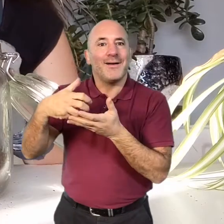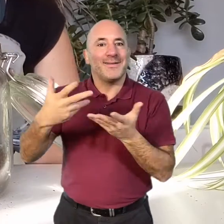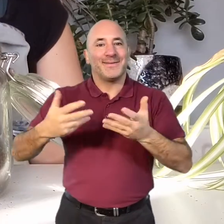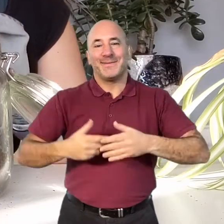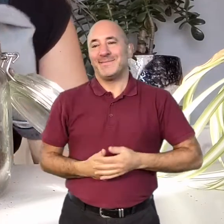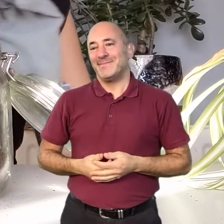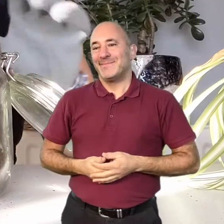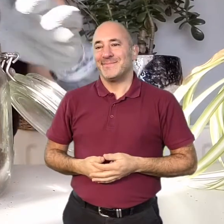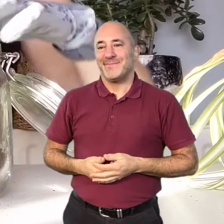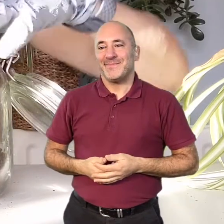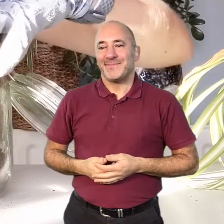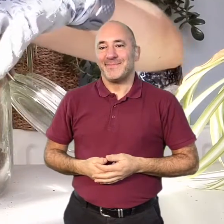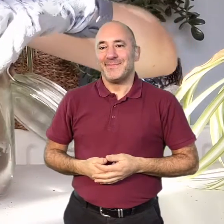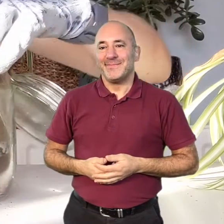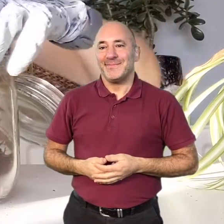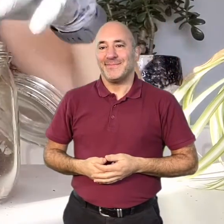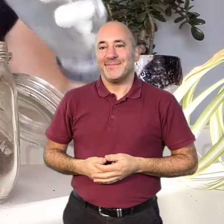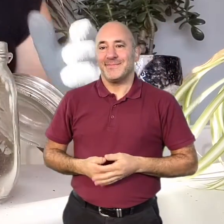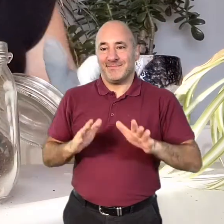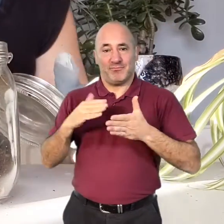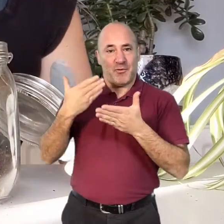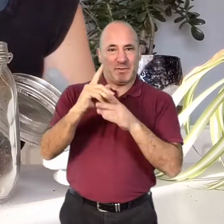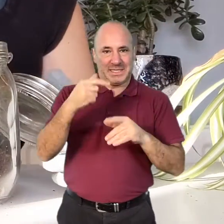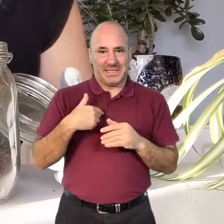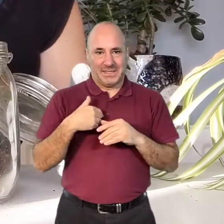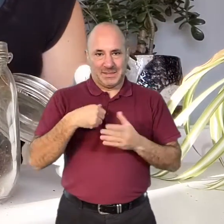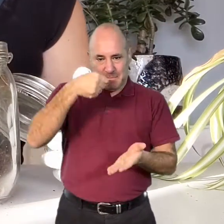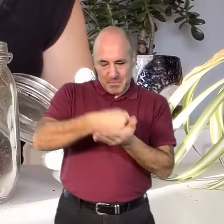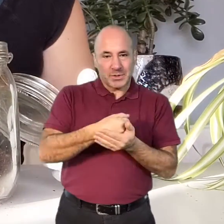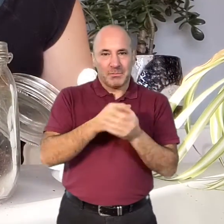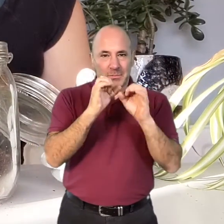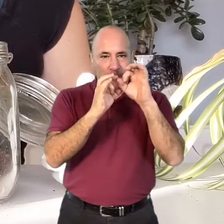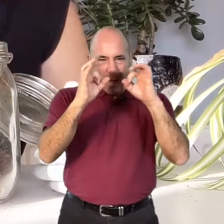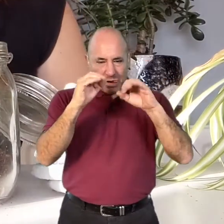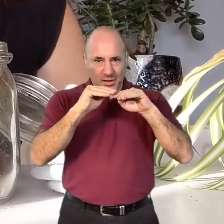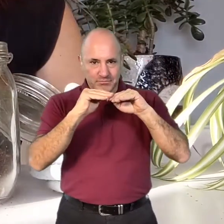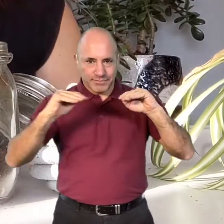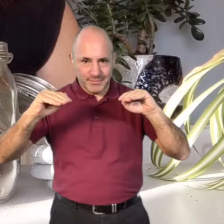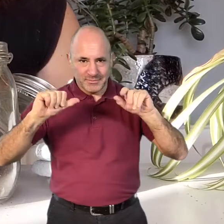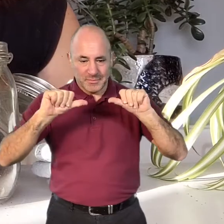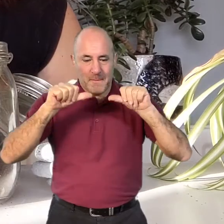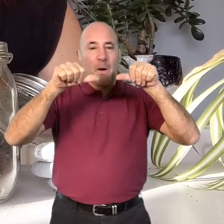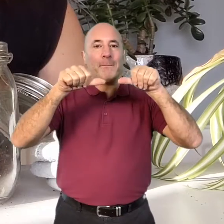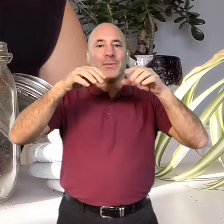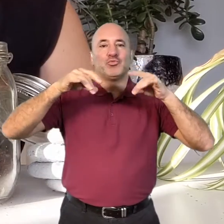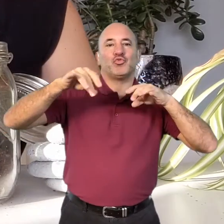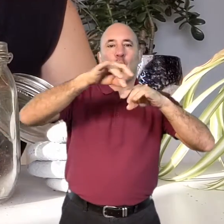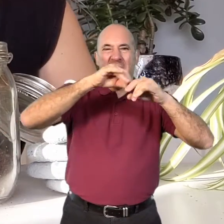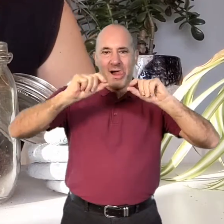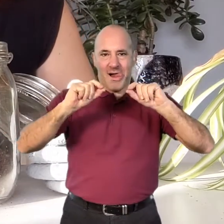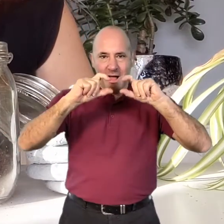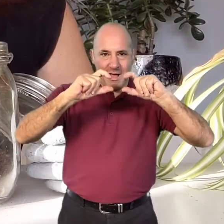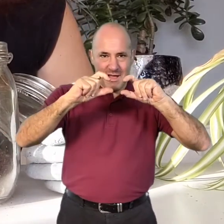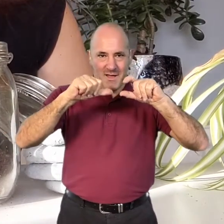more flowers. So far I've got the pebbles and stones in the bottom,